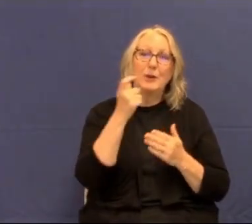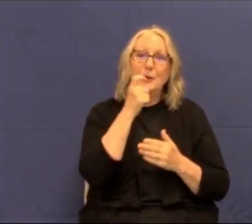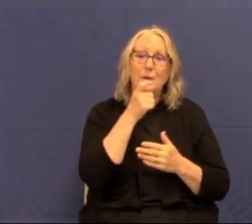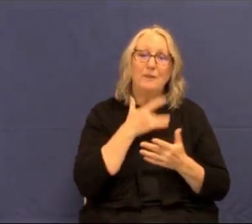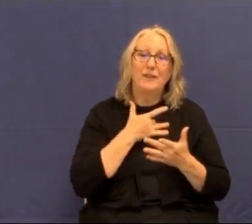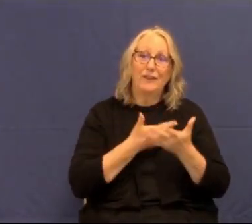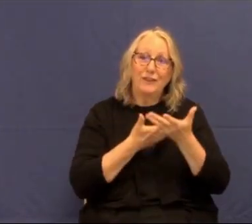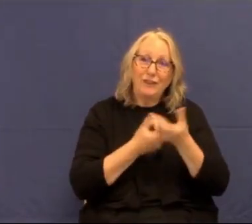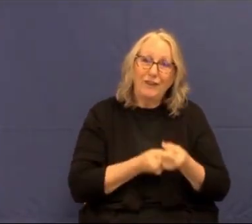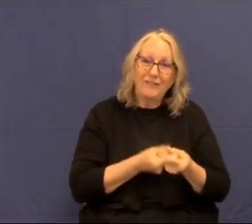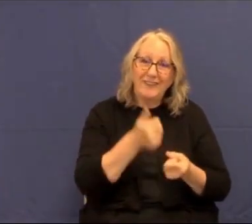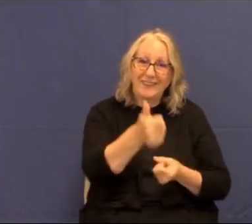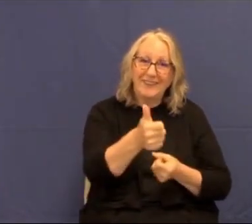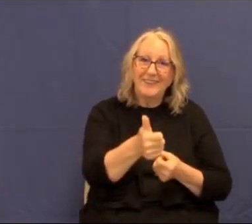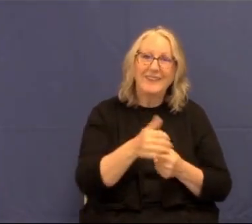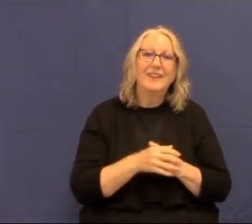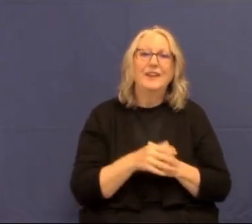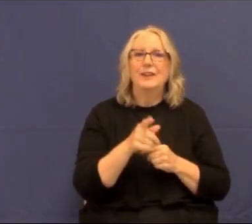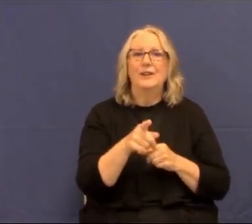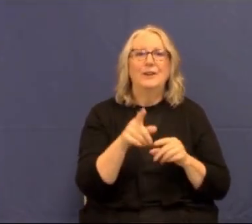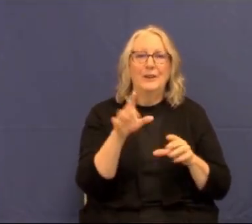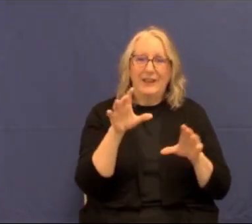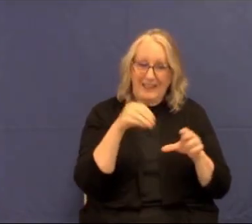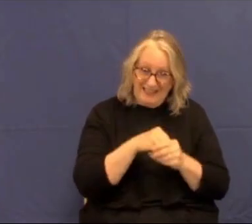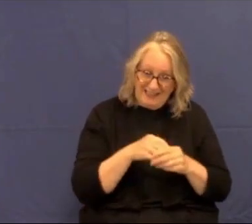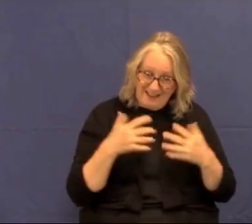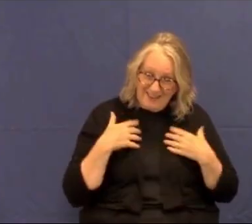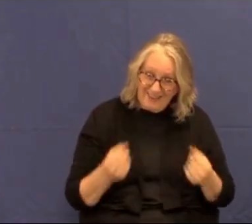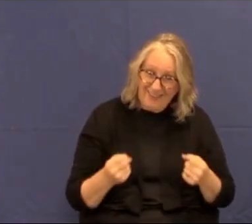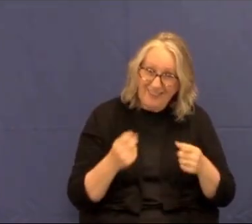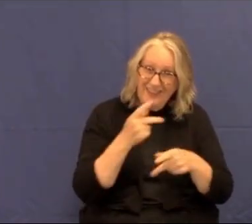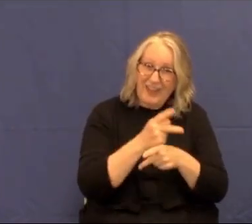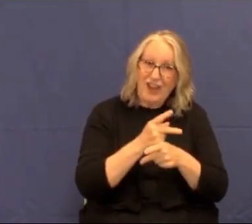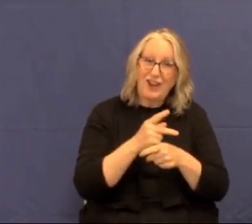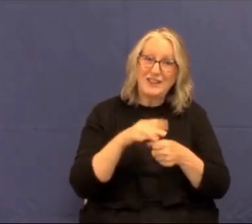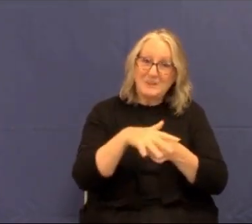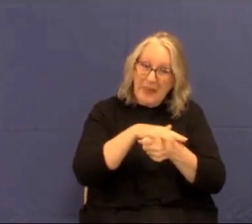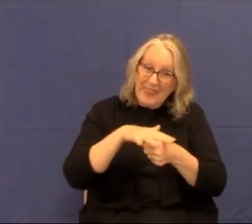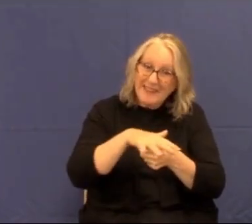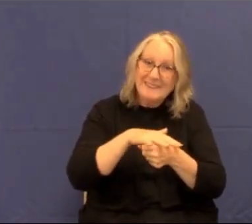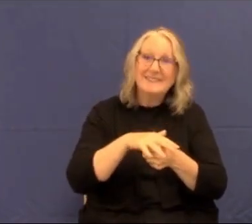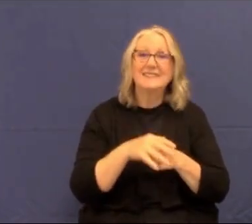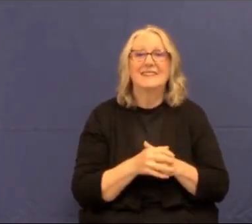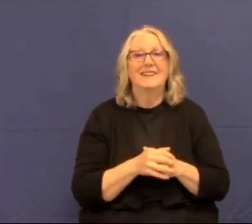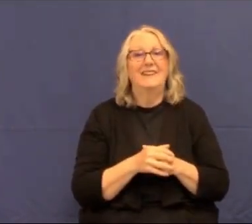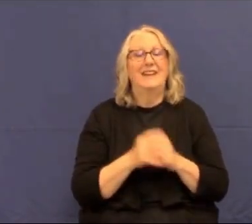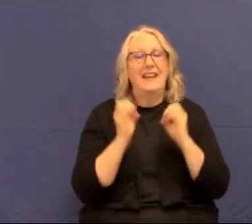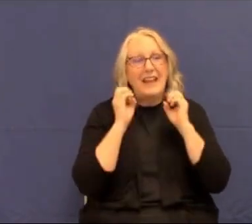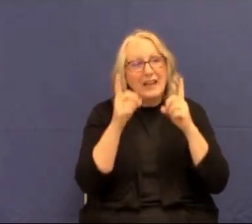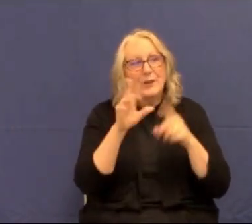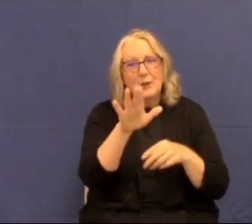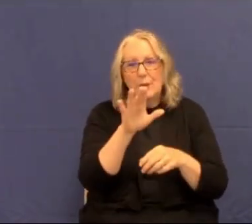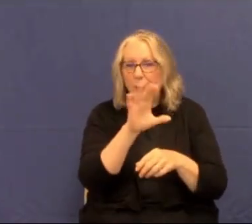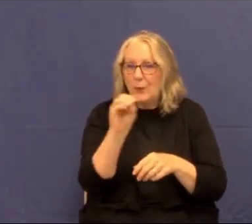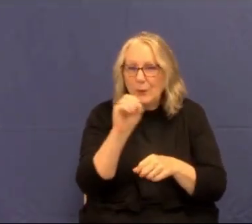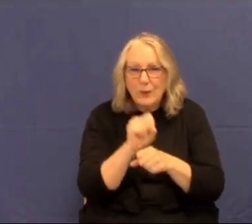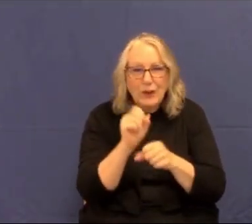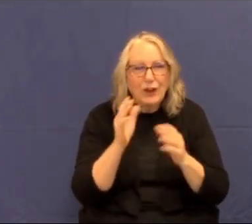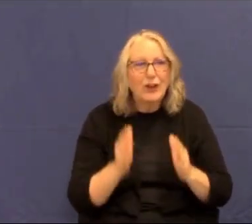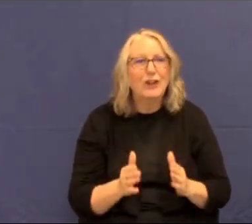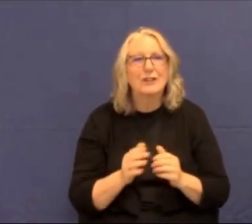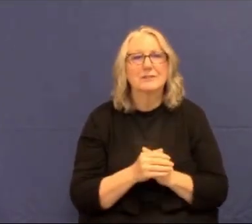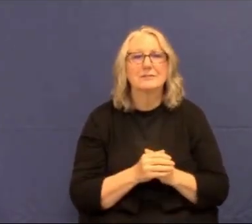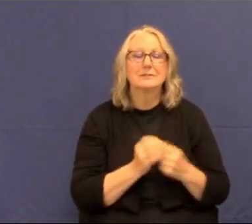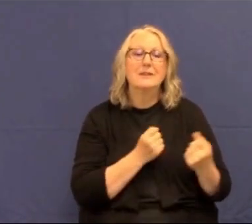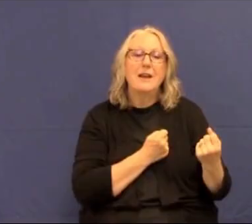for someone who is so confident in doing so, I think the fact that you're doing it in the healthcare space and, educating your